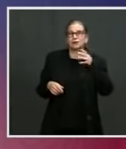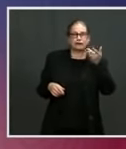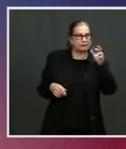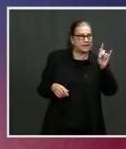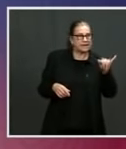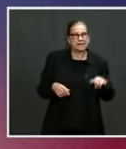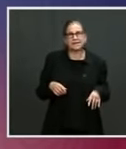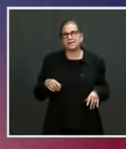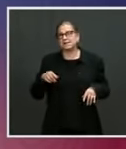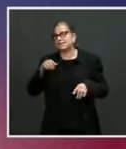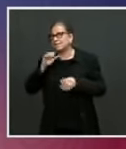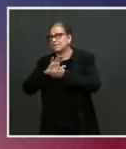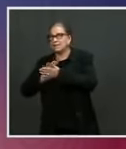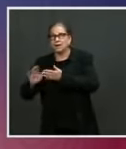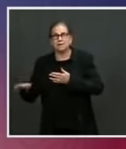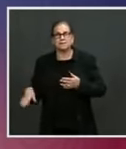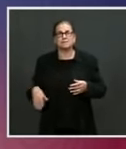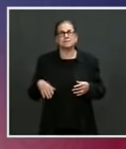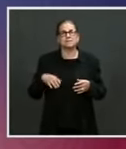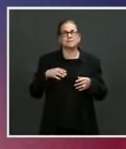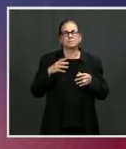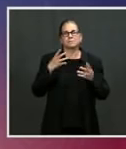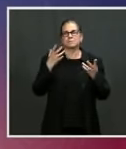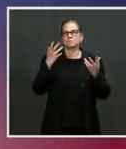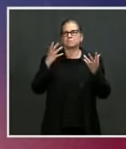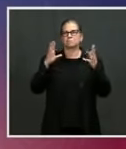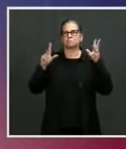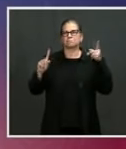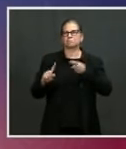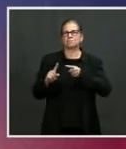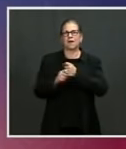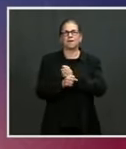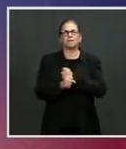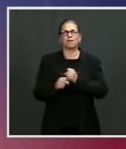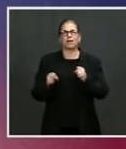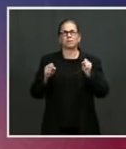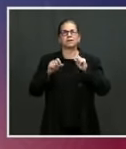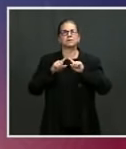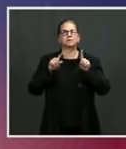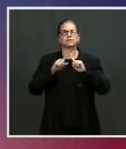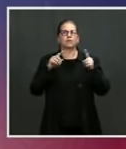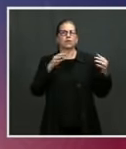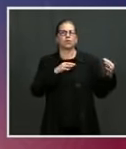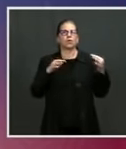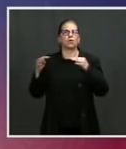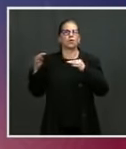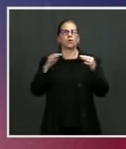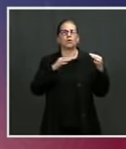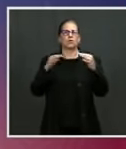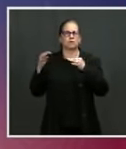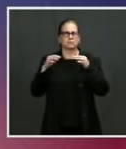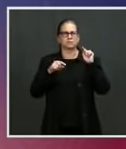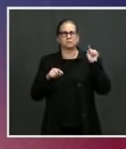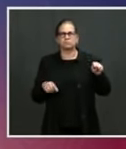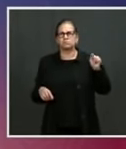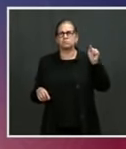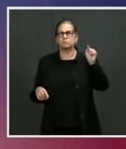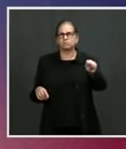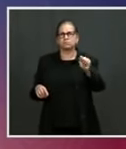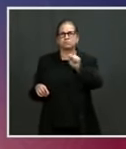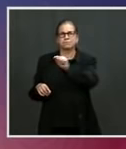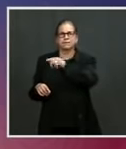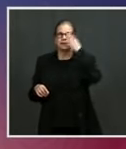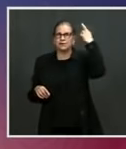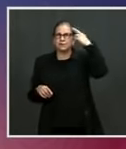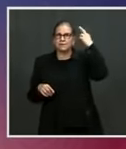The Americans of Lexington and Concord, of New Orleans, Gettysburg, the Argonne, Iwo Jima, Normandy, Korea and Vietnam,